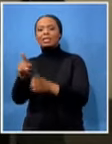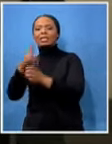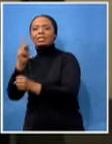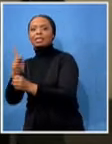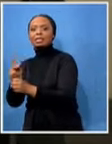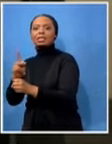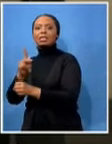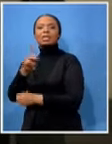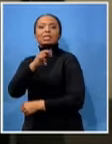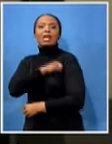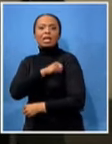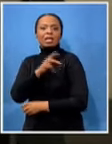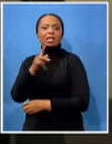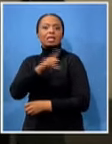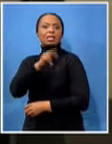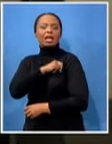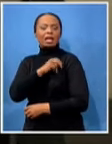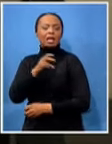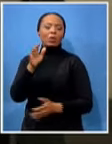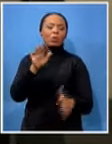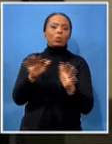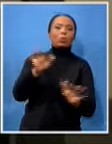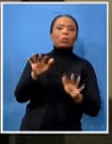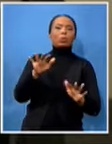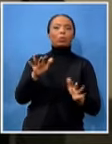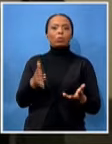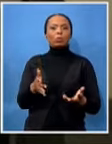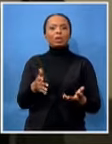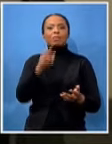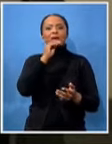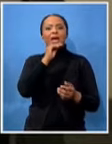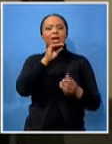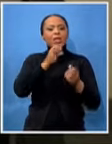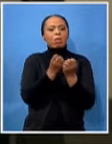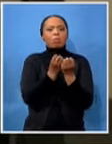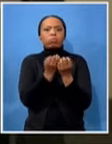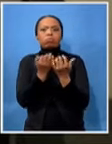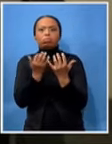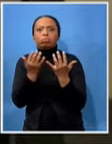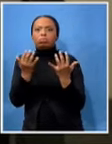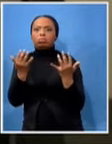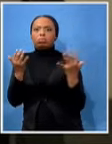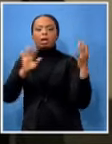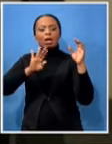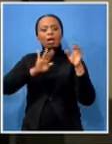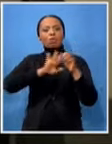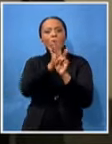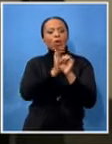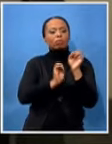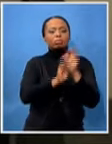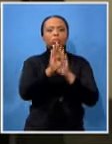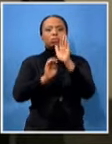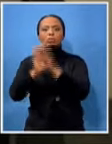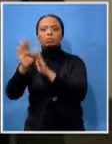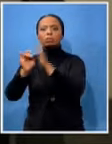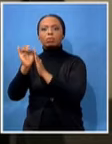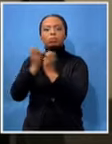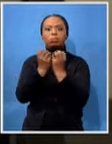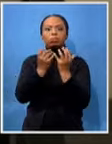numbers still are going up, so that's still important, that the message must still go on. Masks for everybody, and